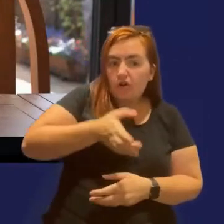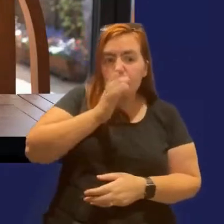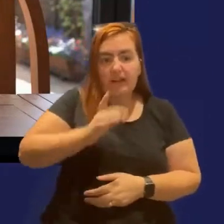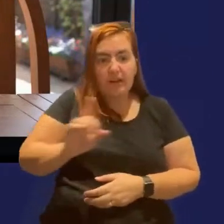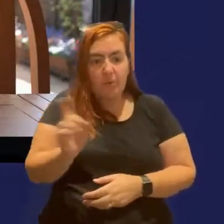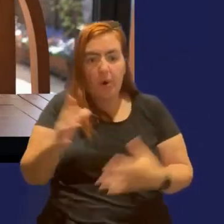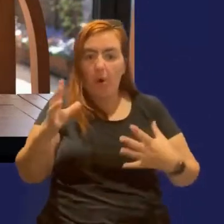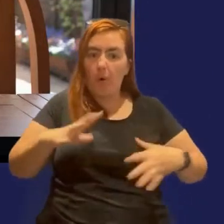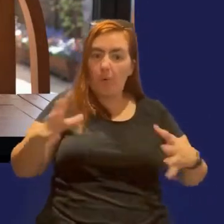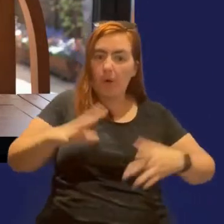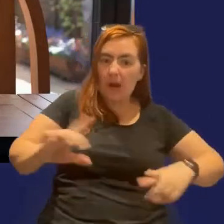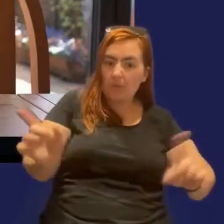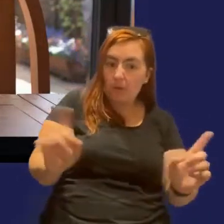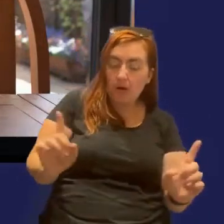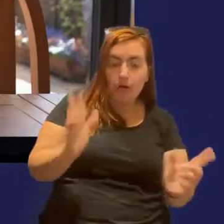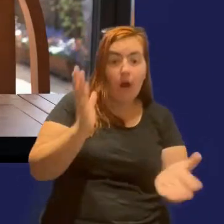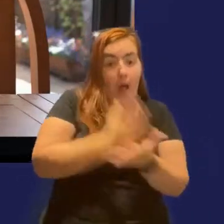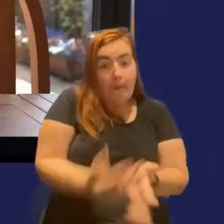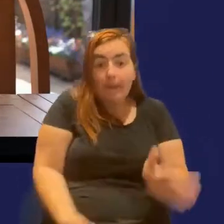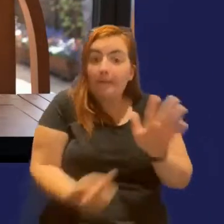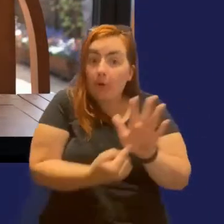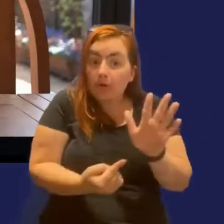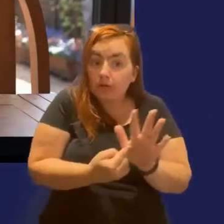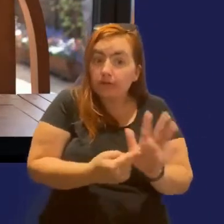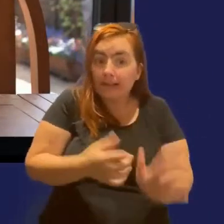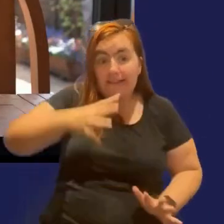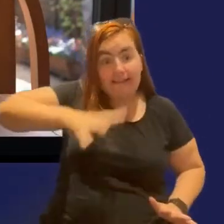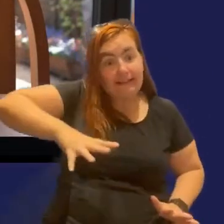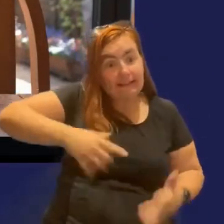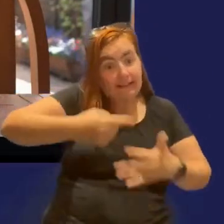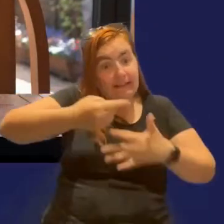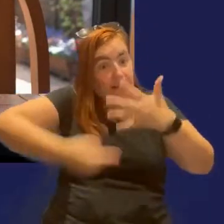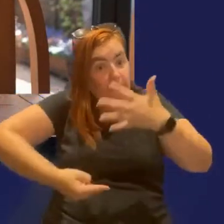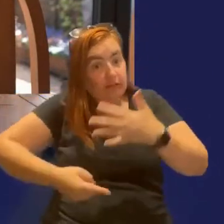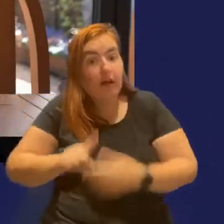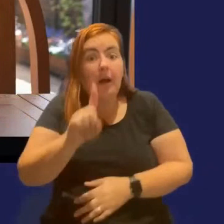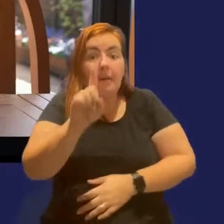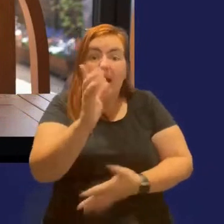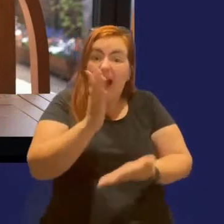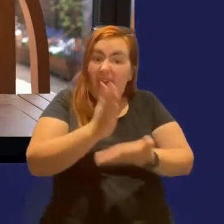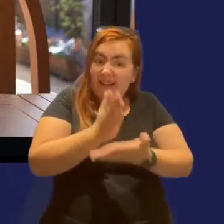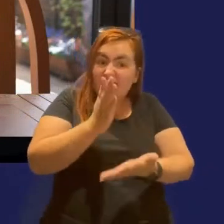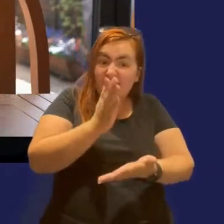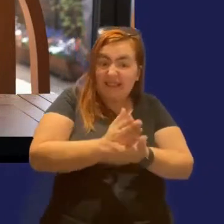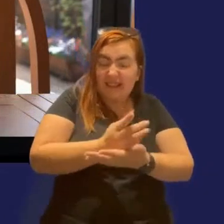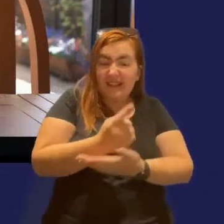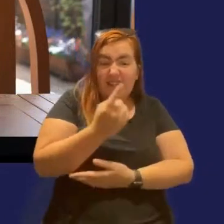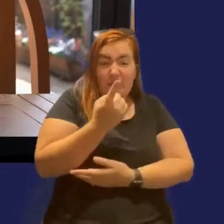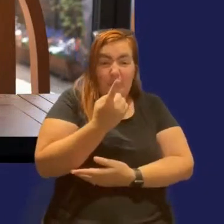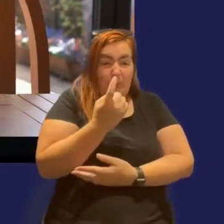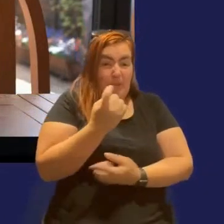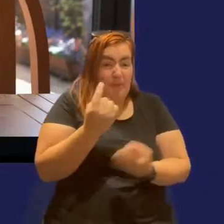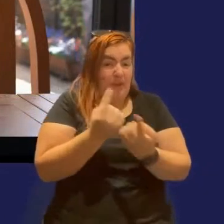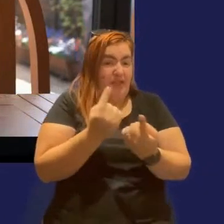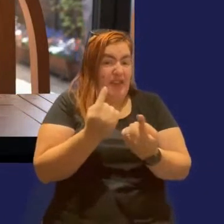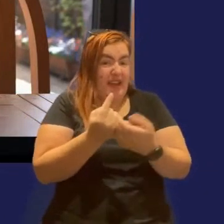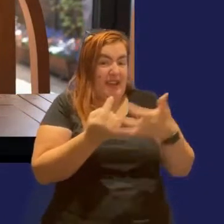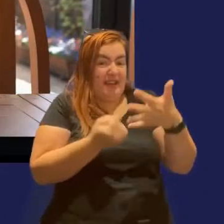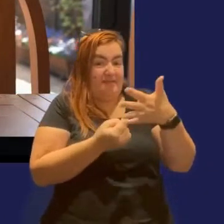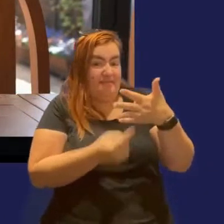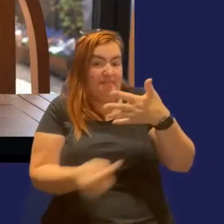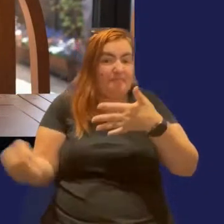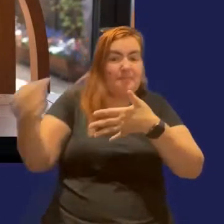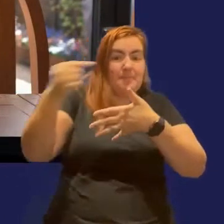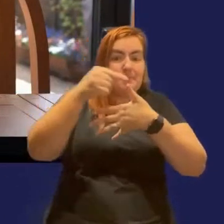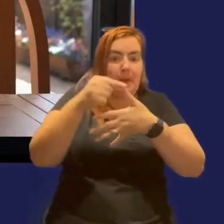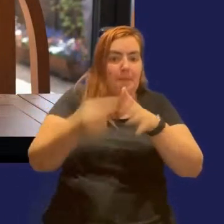wear, and all these things are important and necessary, but Jesus tells his followers that there is something that should top the list